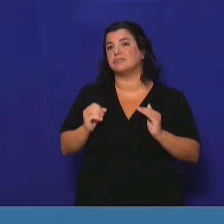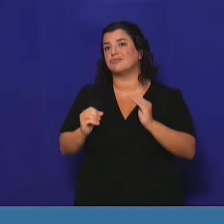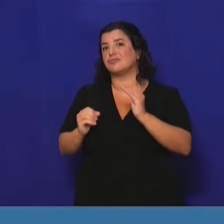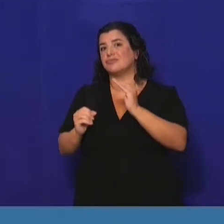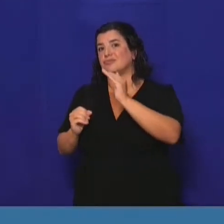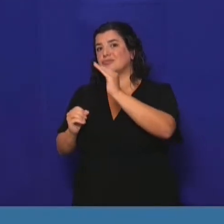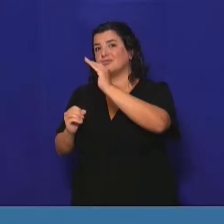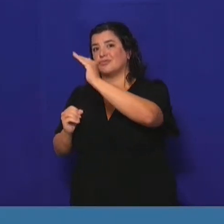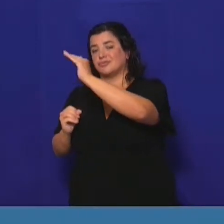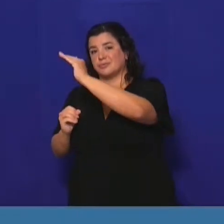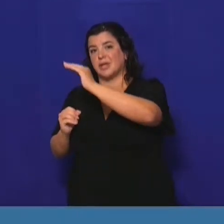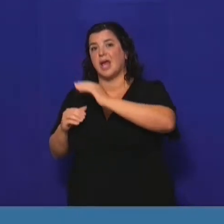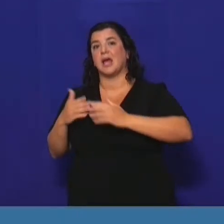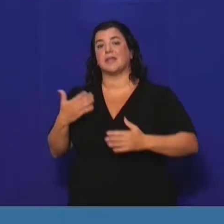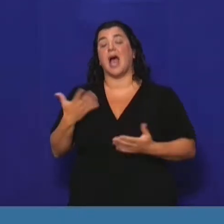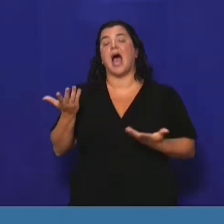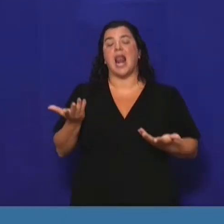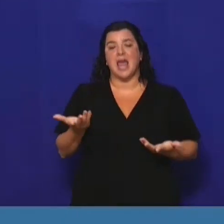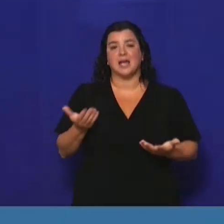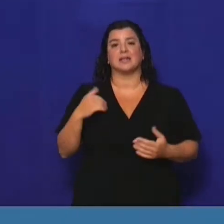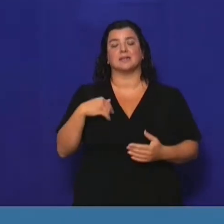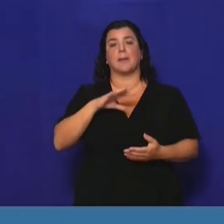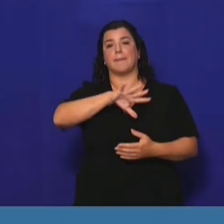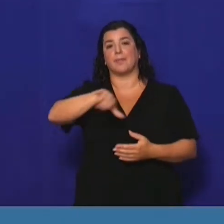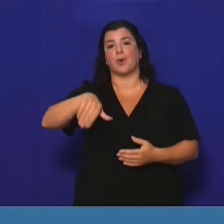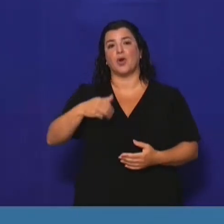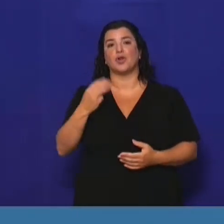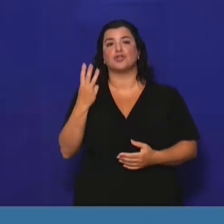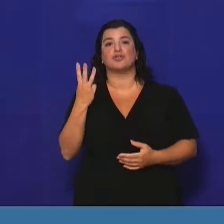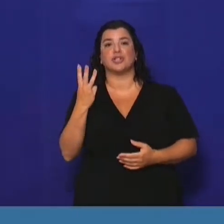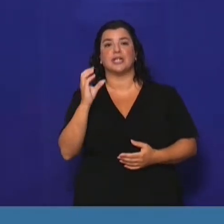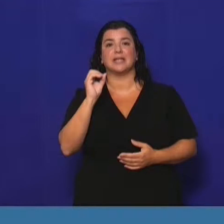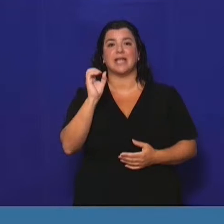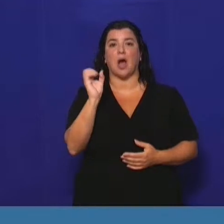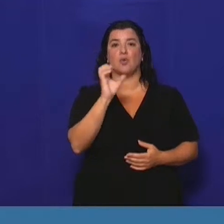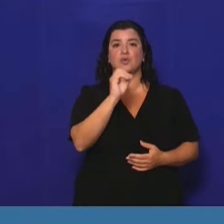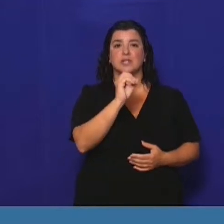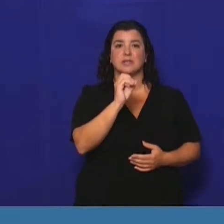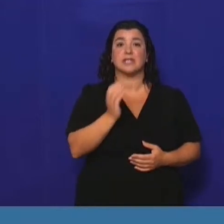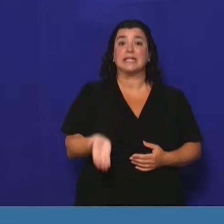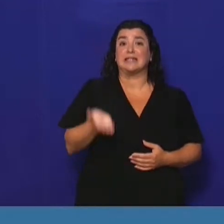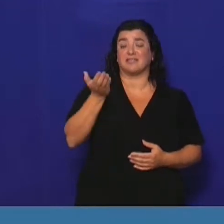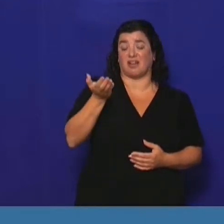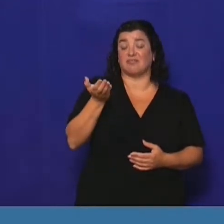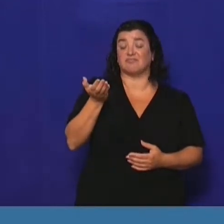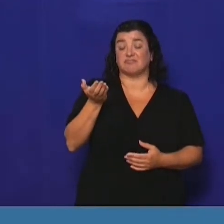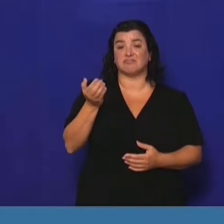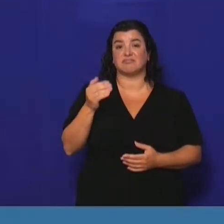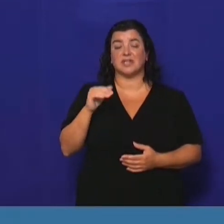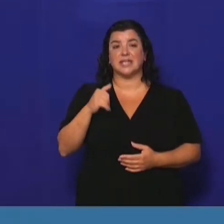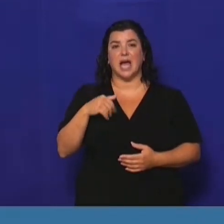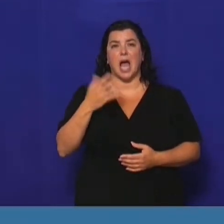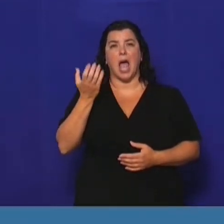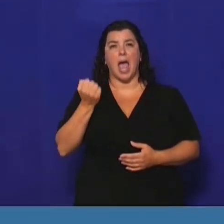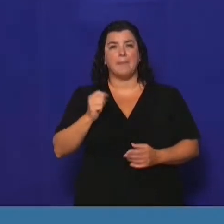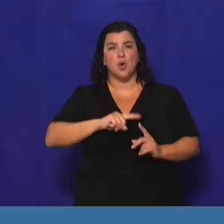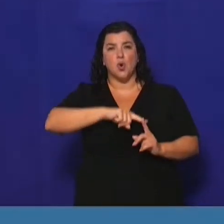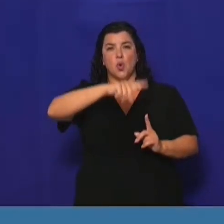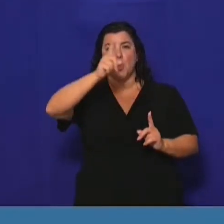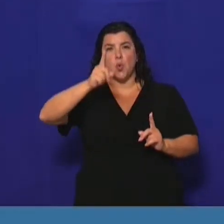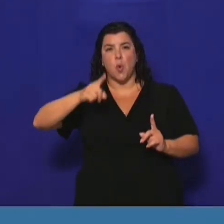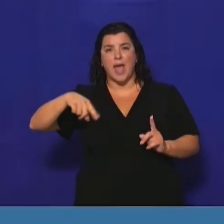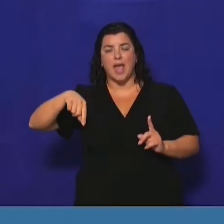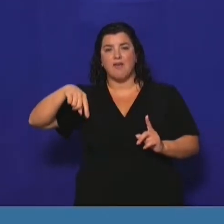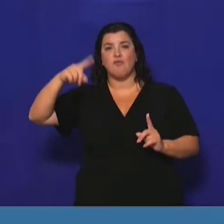fuq minn 3,000 każ. U jekk inħarsu lejn il-waves li kellna, rajna li kellna dik il-wave li l-pik tagħha